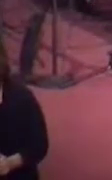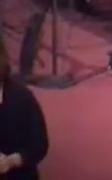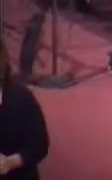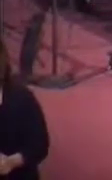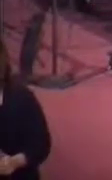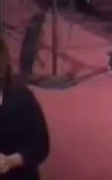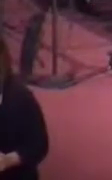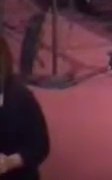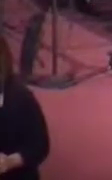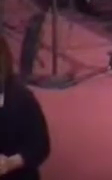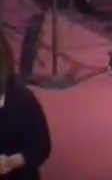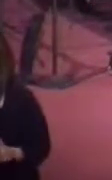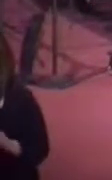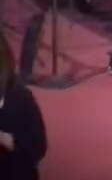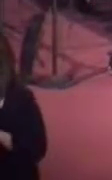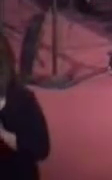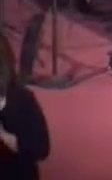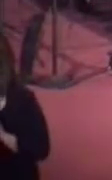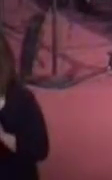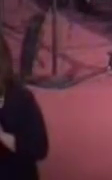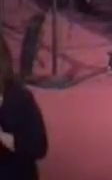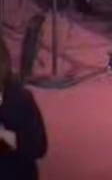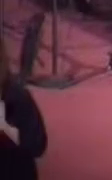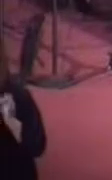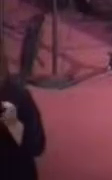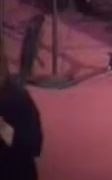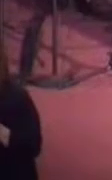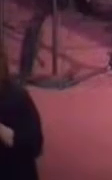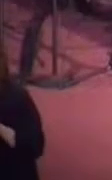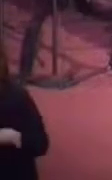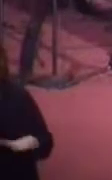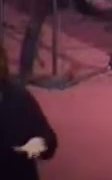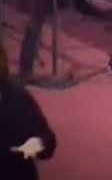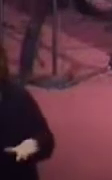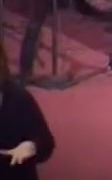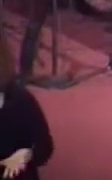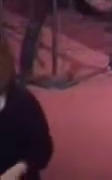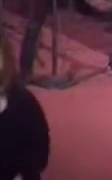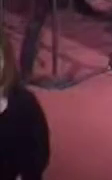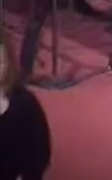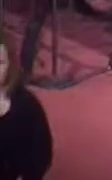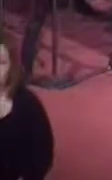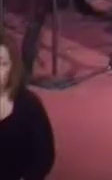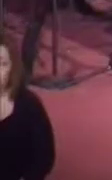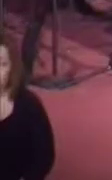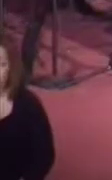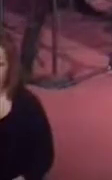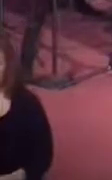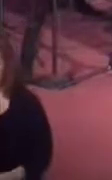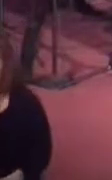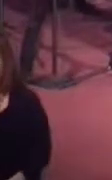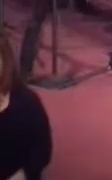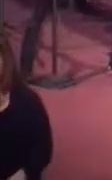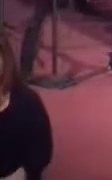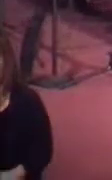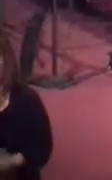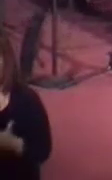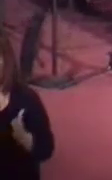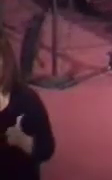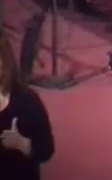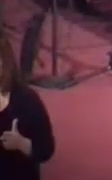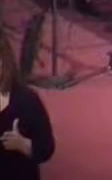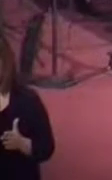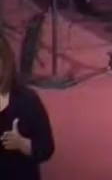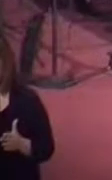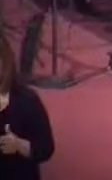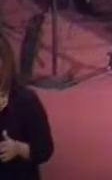family. And so here, they receive the execution. By the way, this was forbidden in Deuteronomy 24. The Israelites'